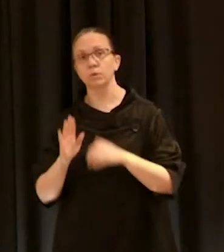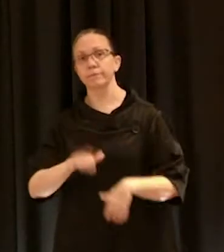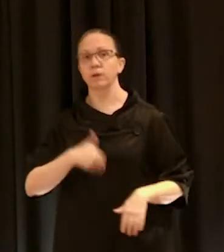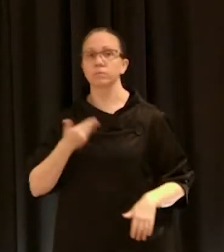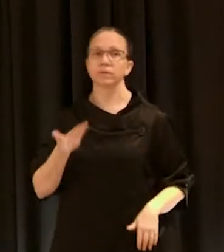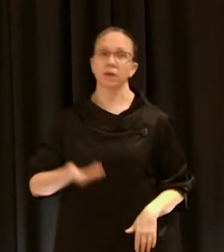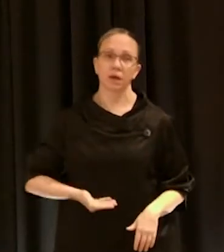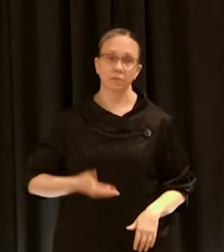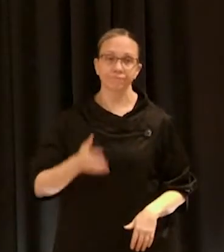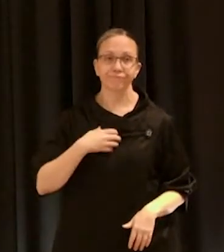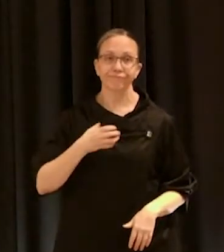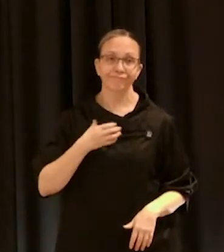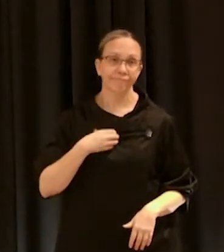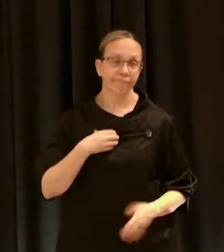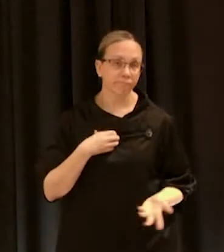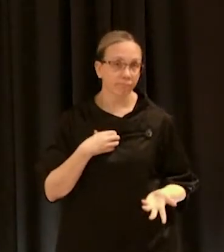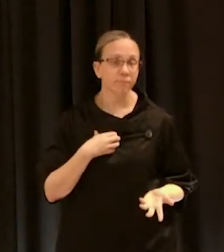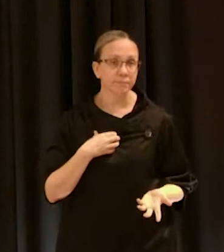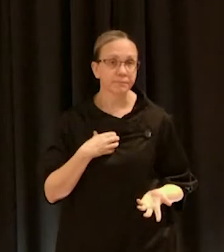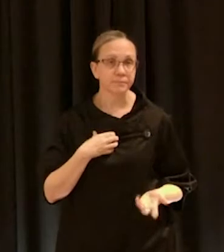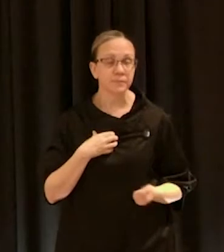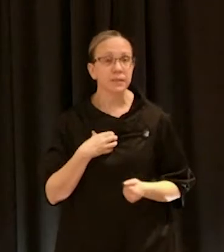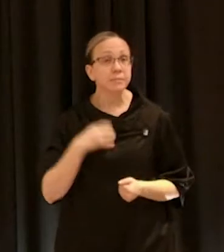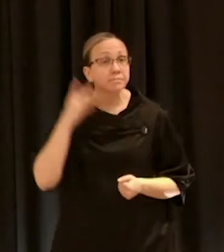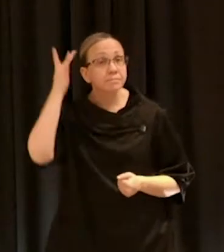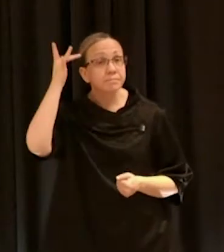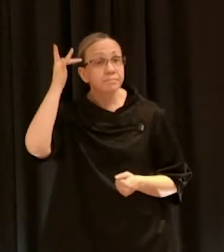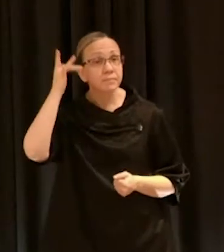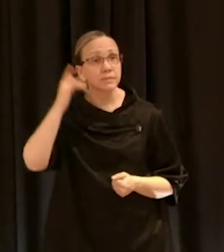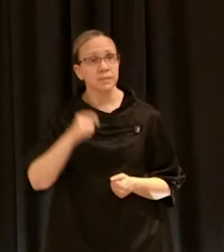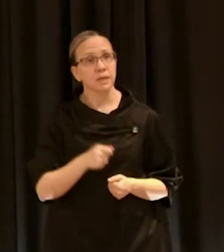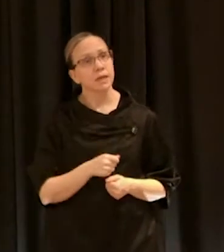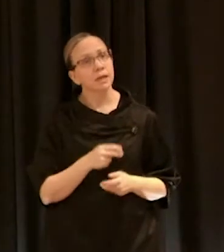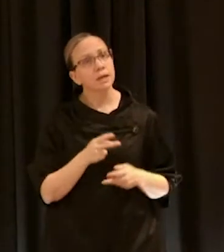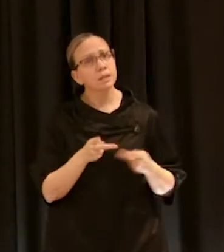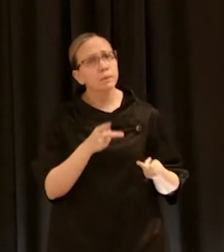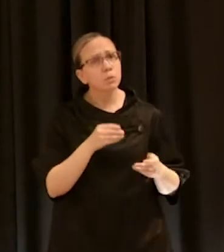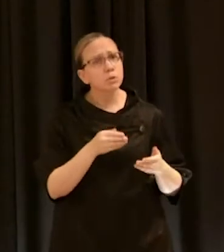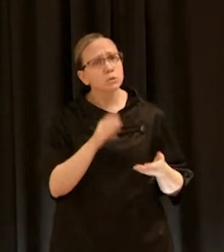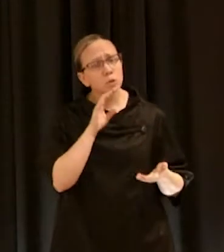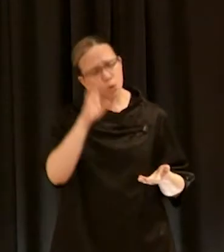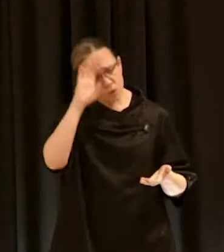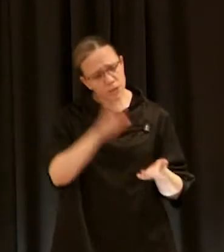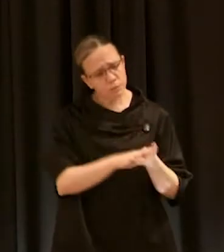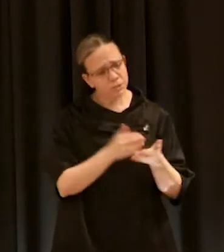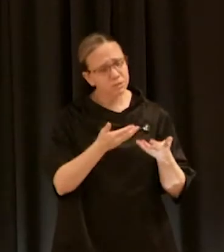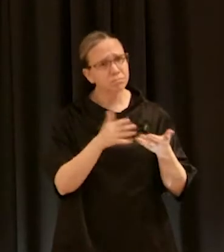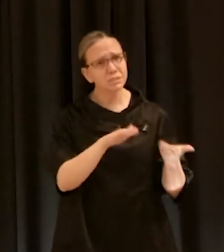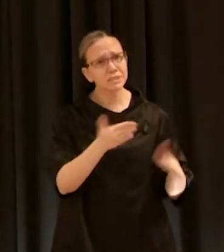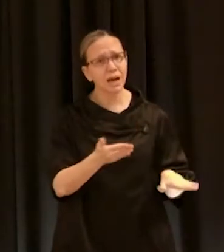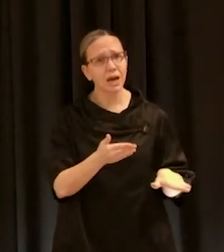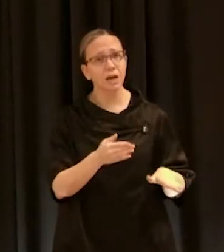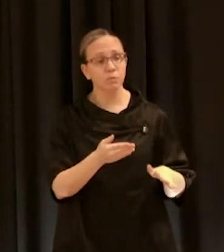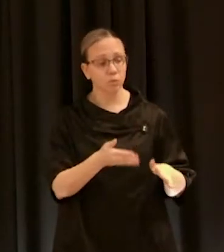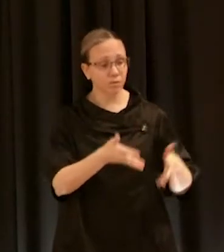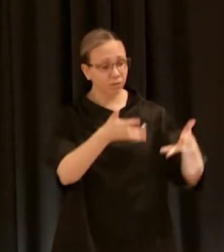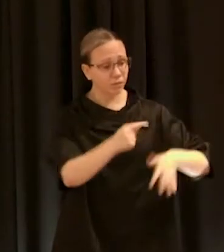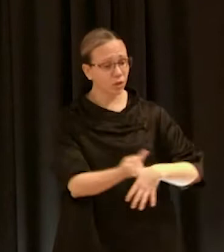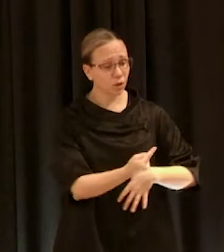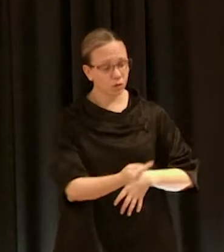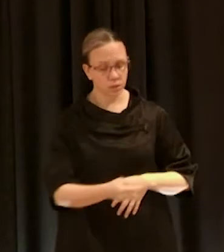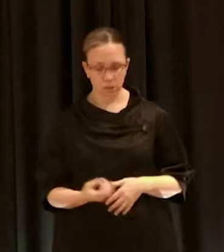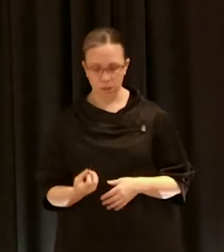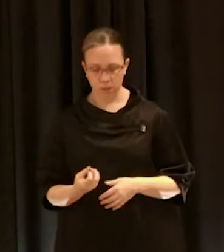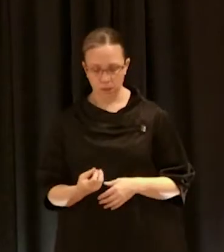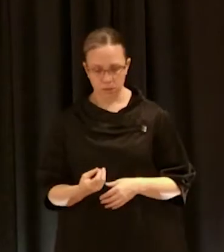upset about something, because their widows were neglected. Verse 2, then the 12 called the multitude